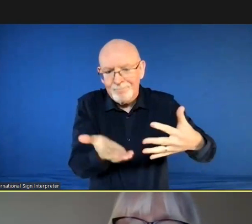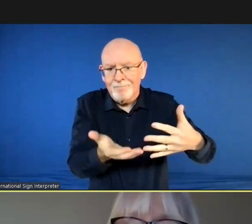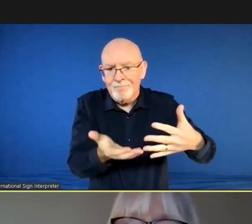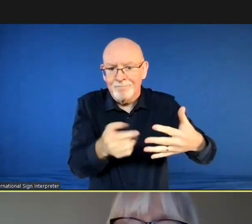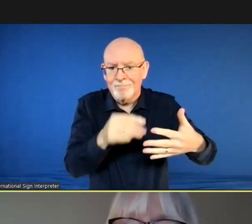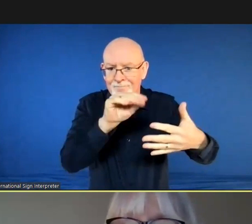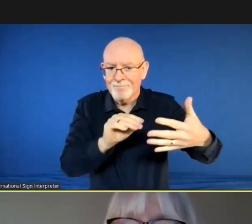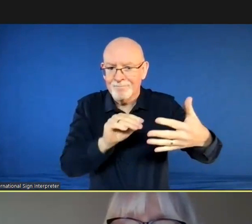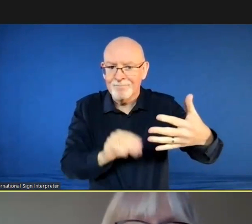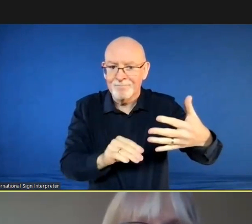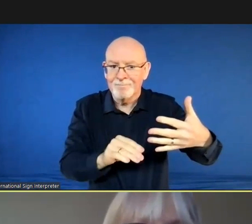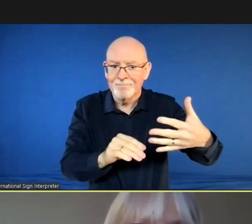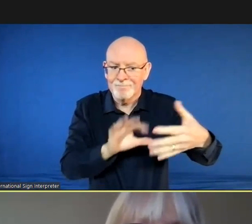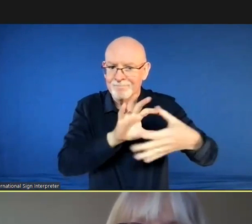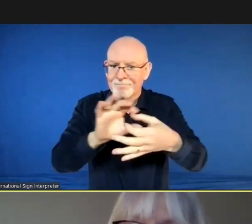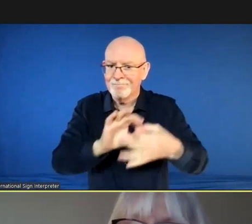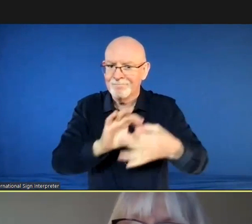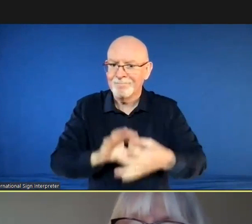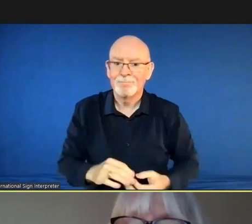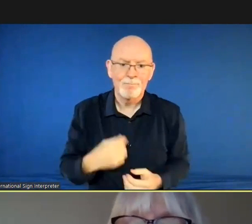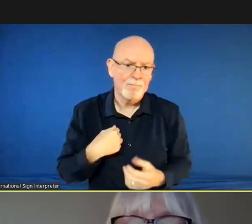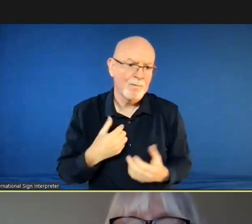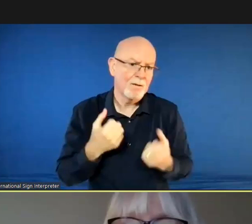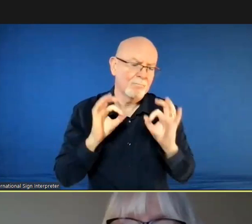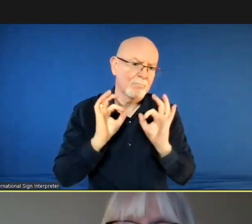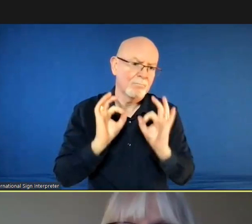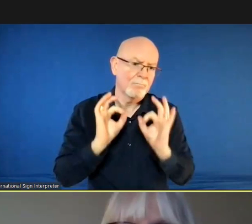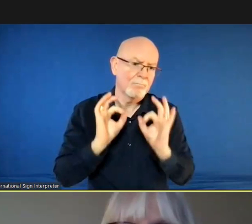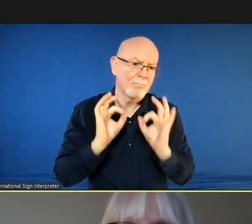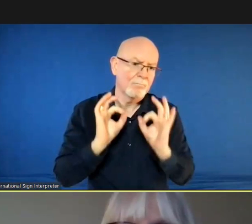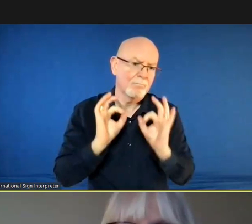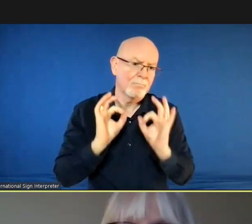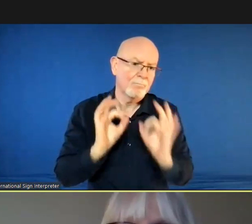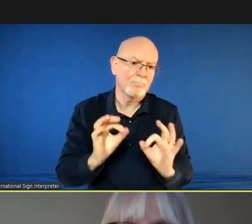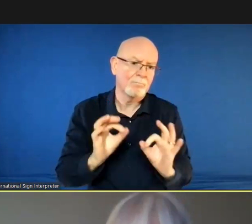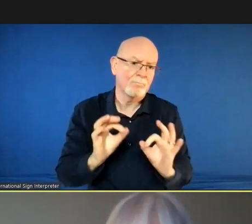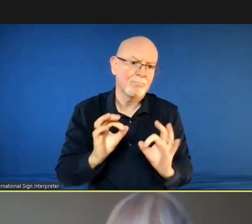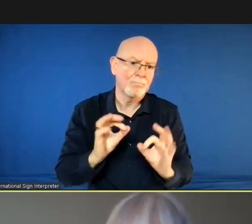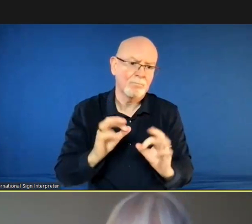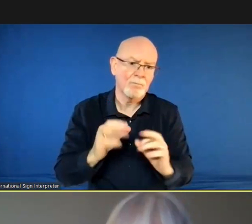this really gives a clear picture of where the concerns of deaf children